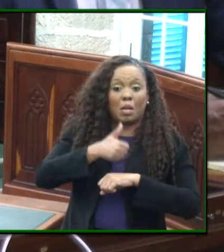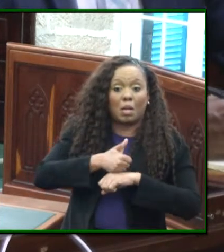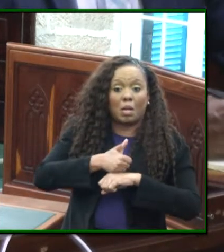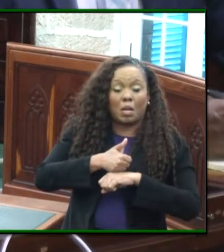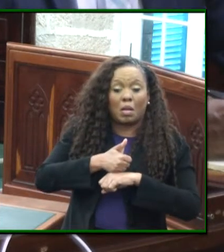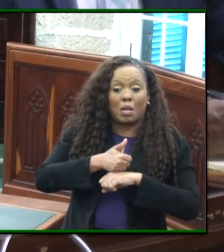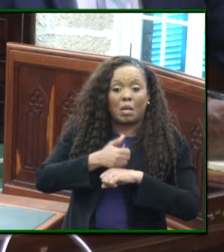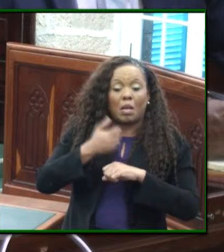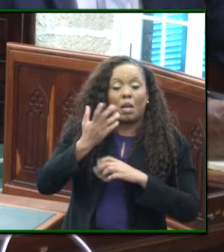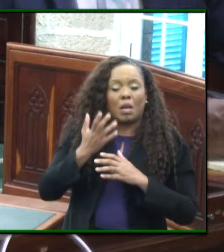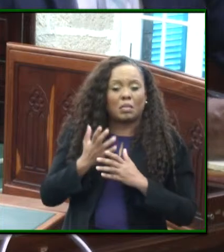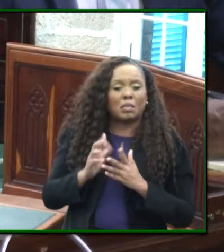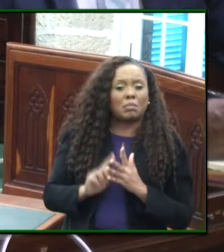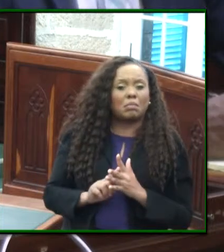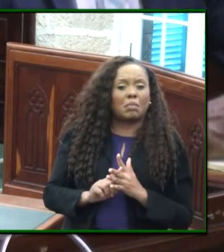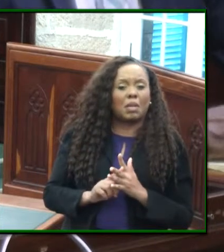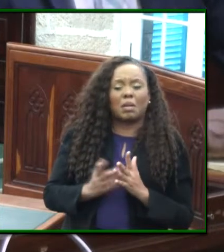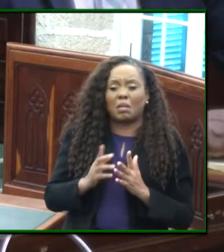pilot program.